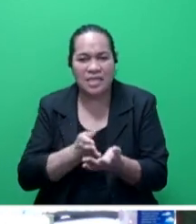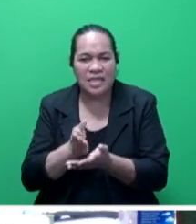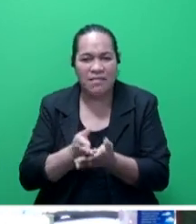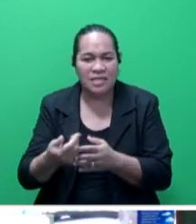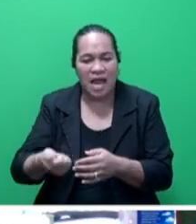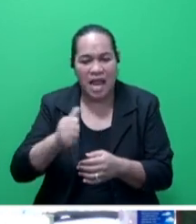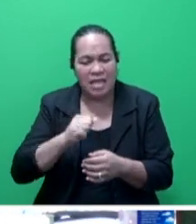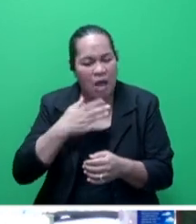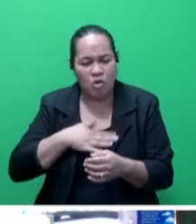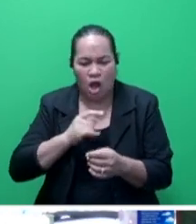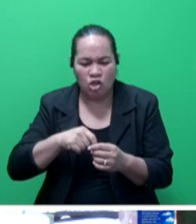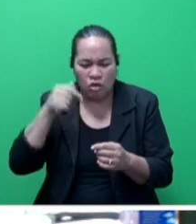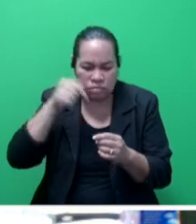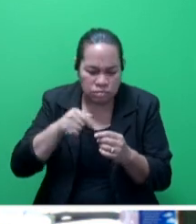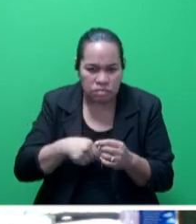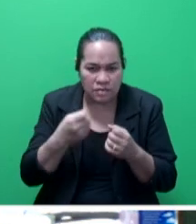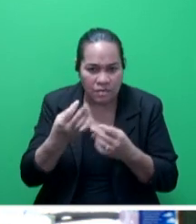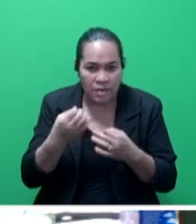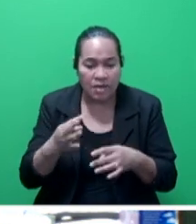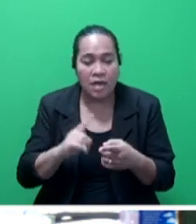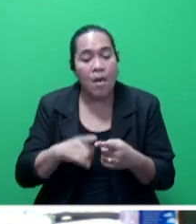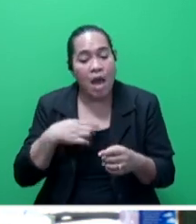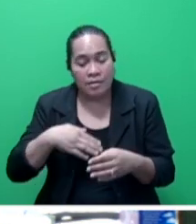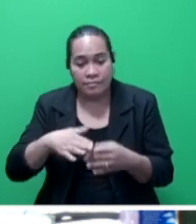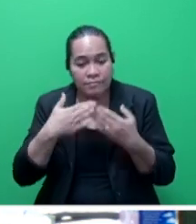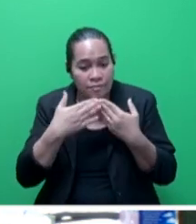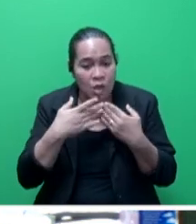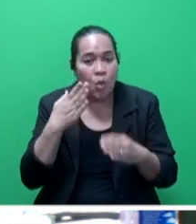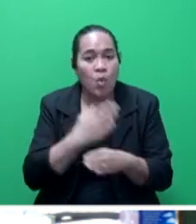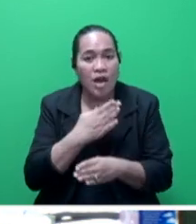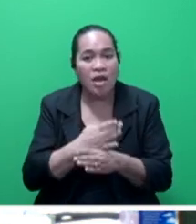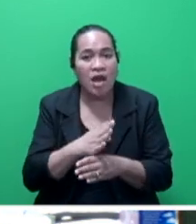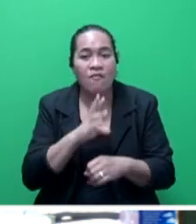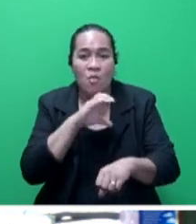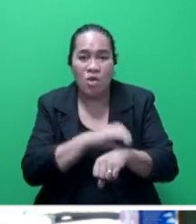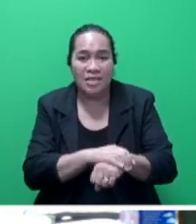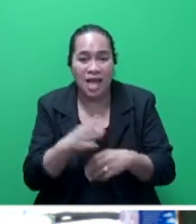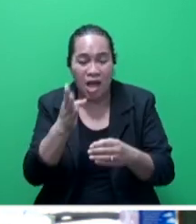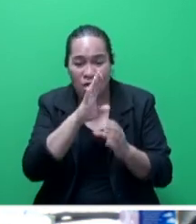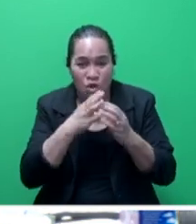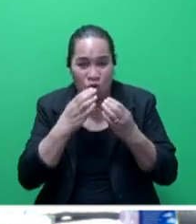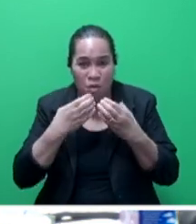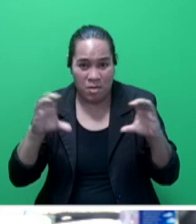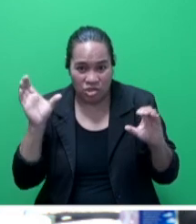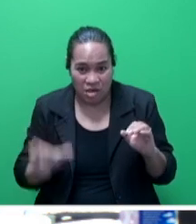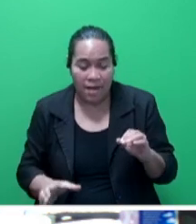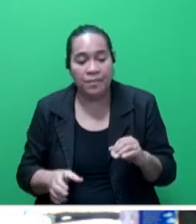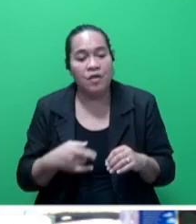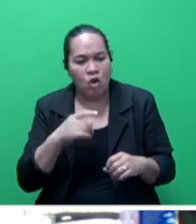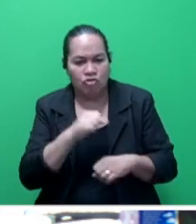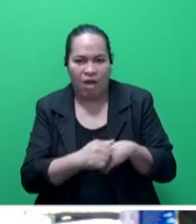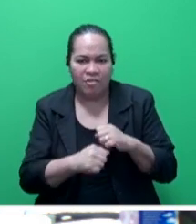not go into the details, but I do acknowledge the work of the Commissioner of Police in his restructure as well, Mr. Speaker, sir, that